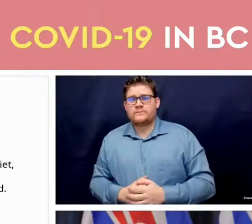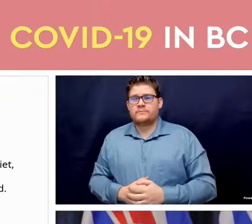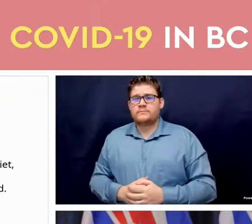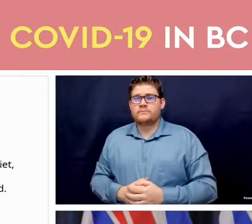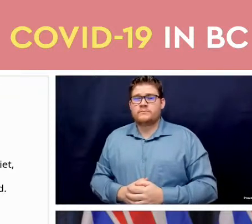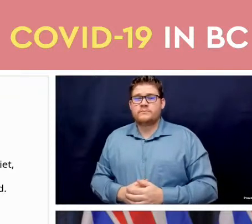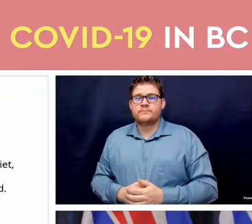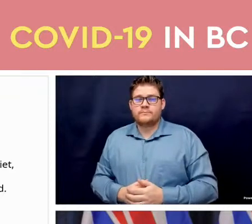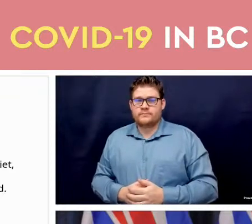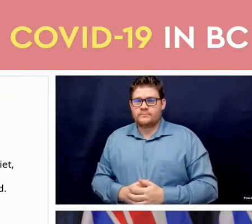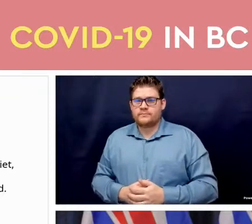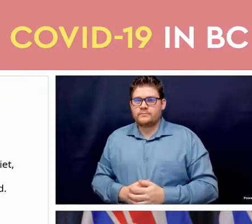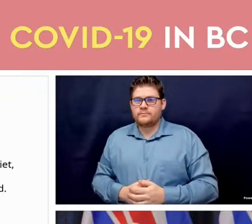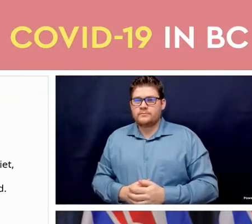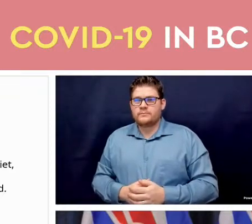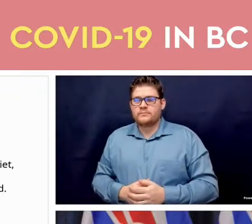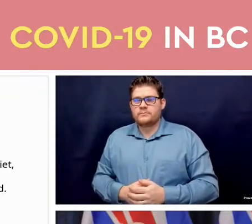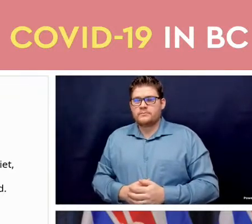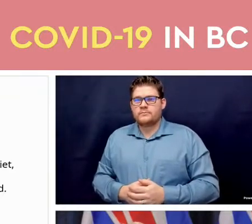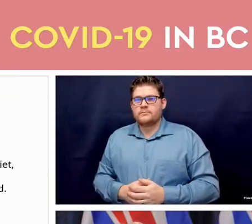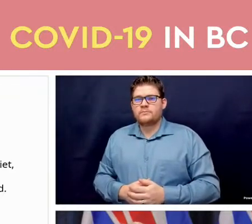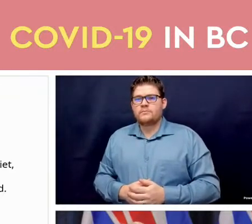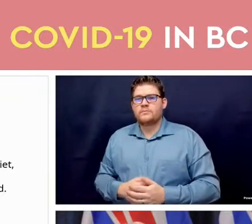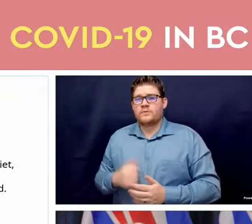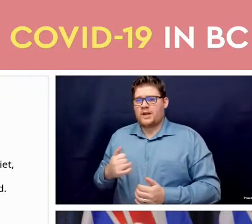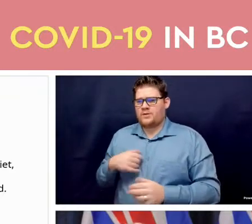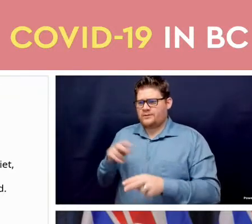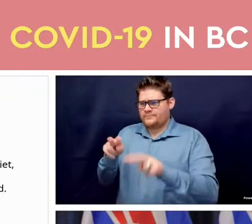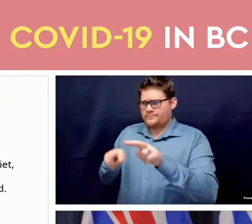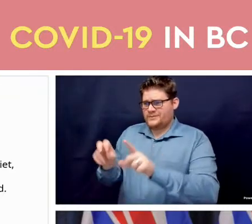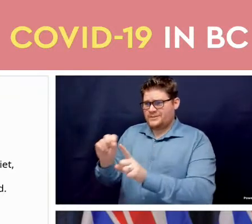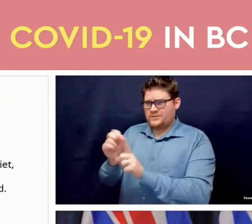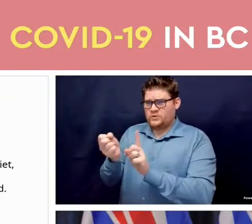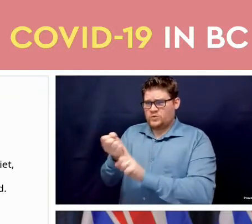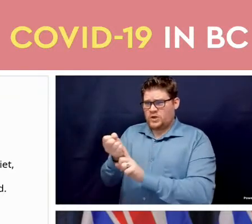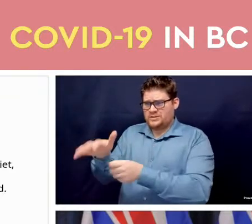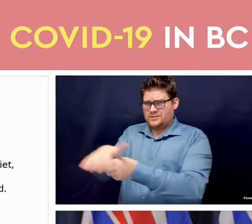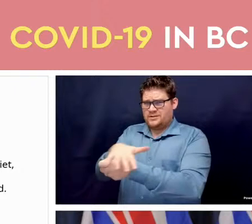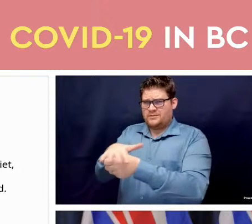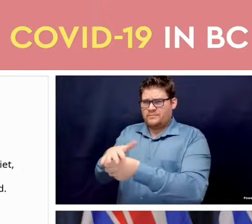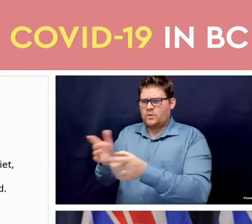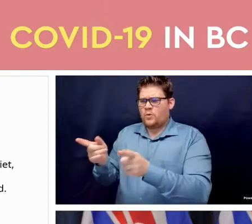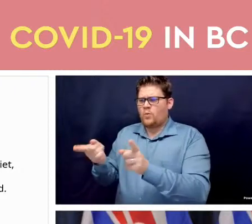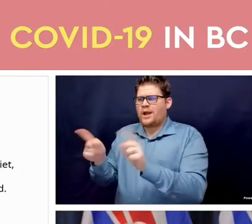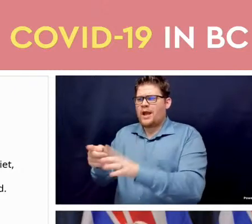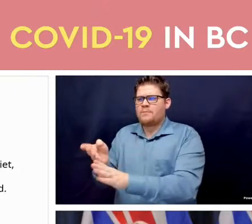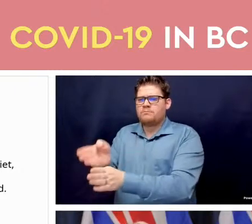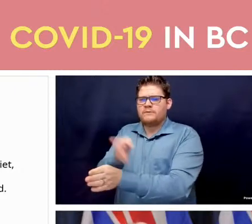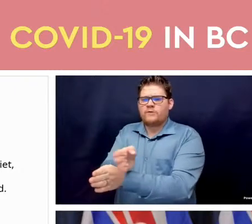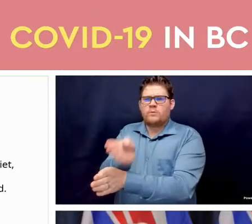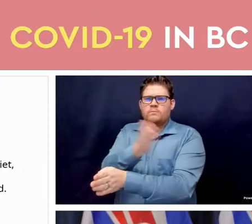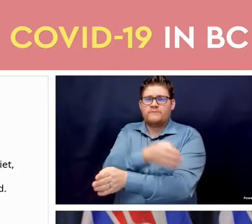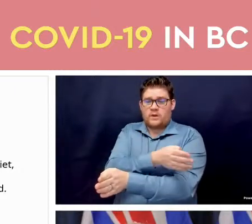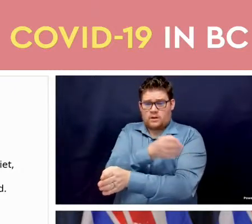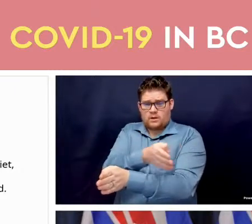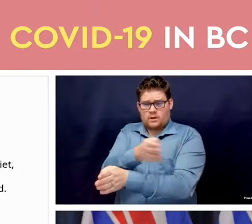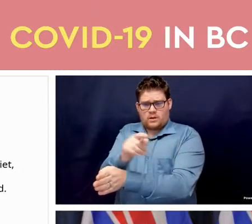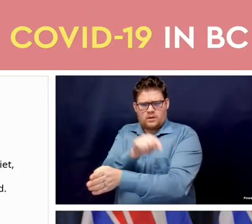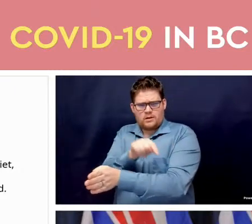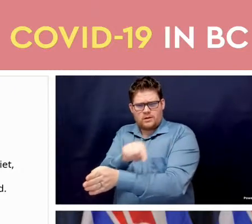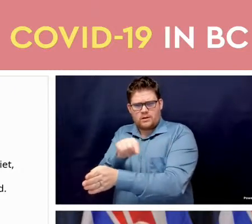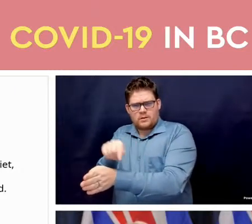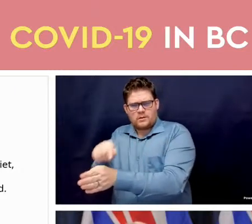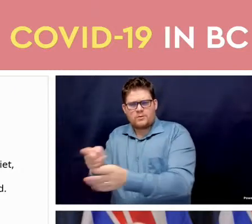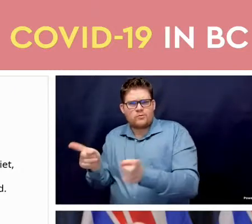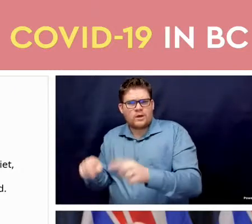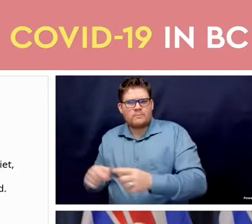in patterns over the last 2 years, and transmission change, where they were highest. And that led to us putting in the restrictions